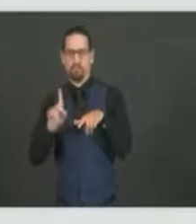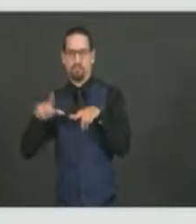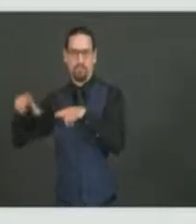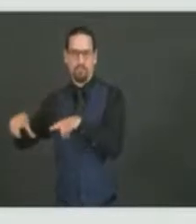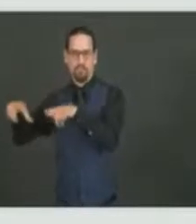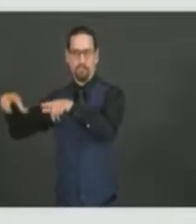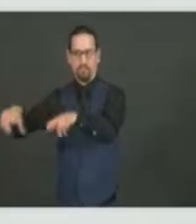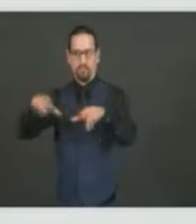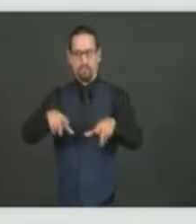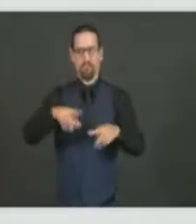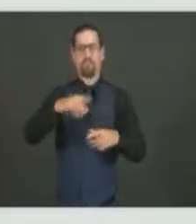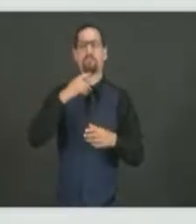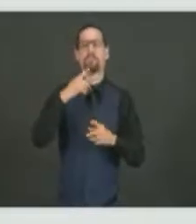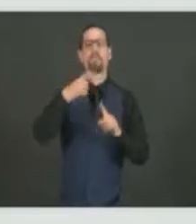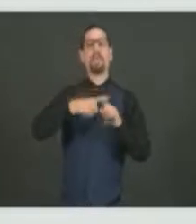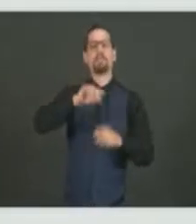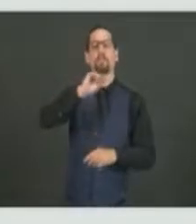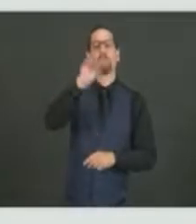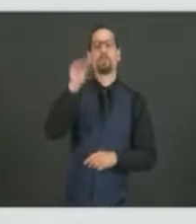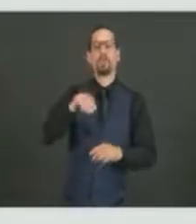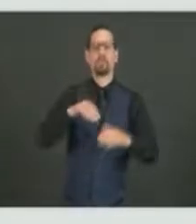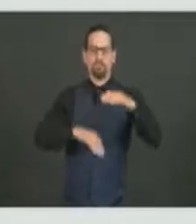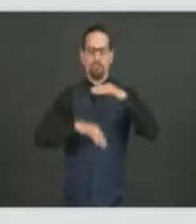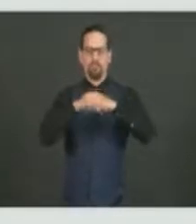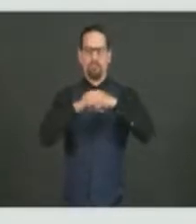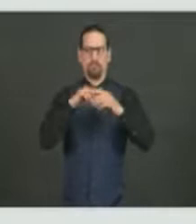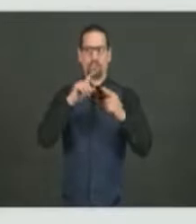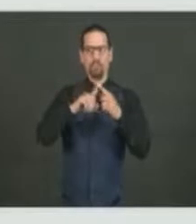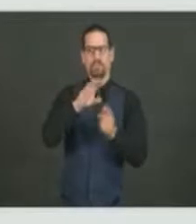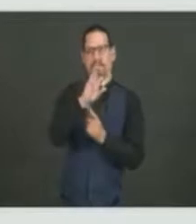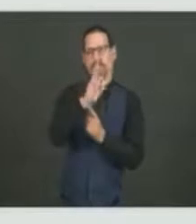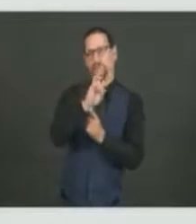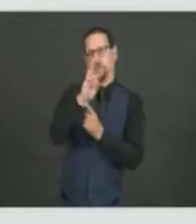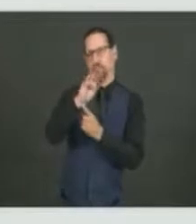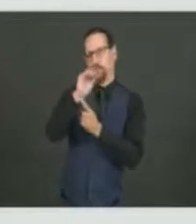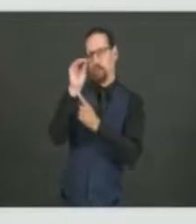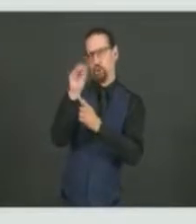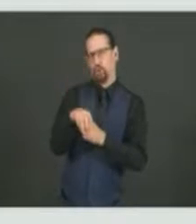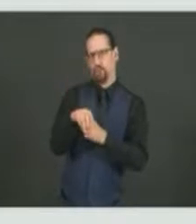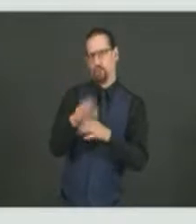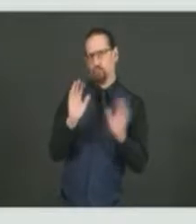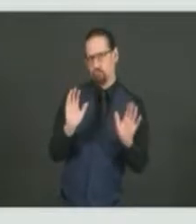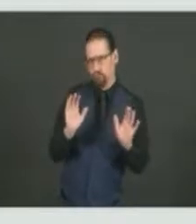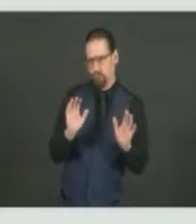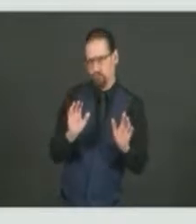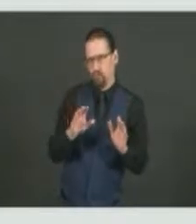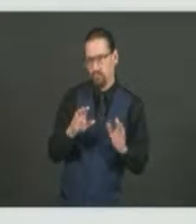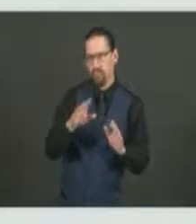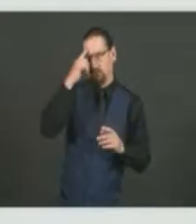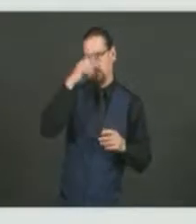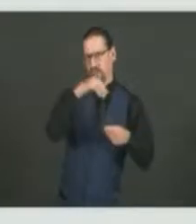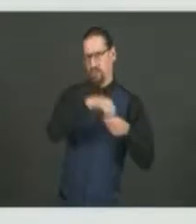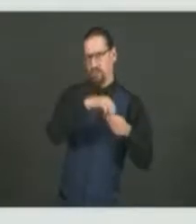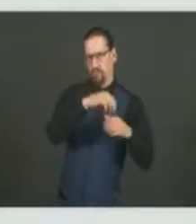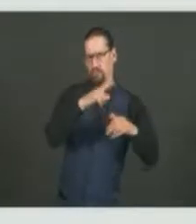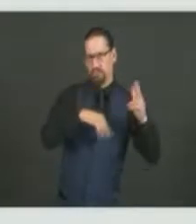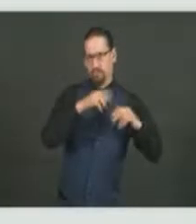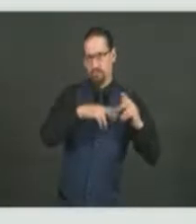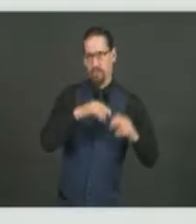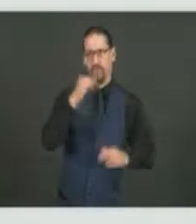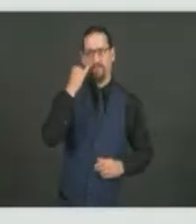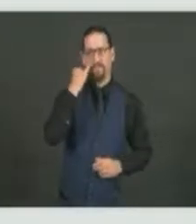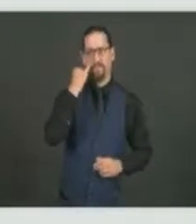% capacity cap can increase up to 66% capacity, provided everybody has 6 feet